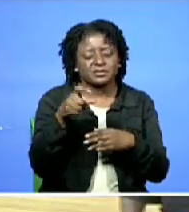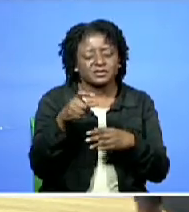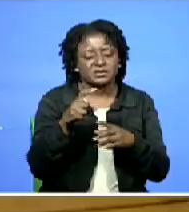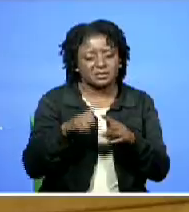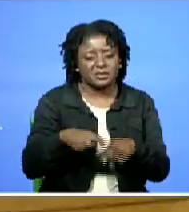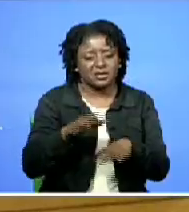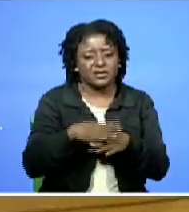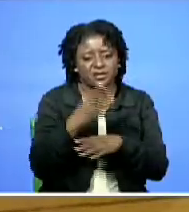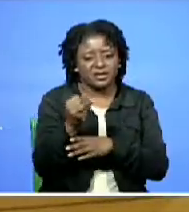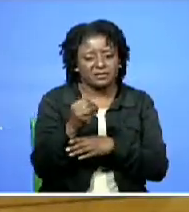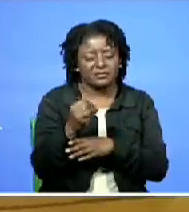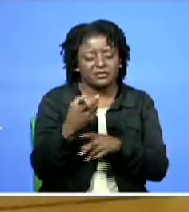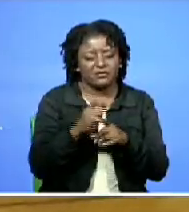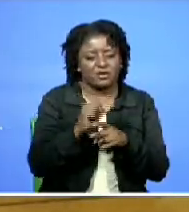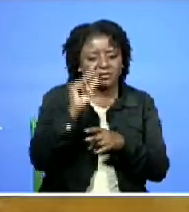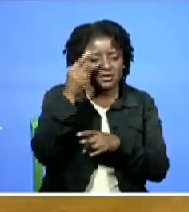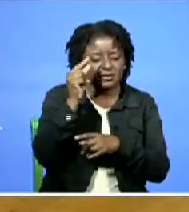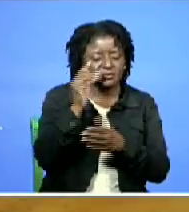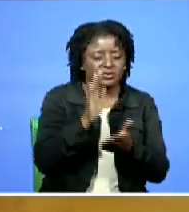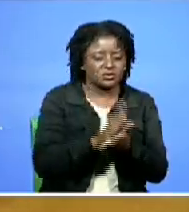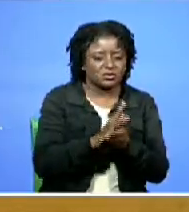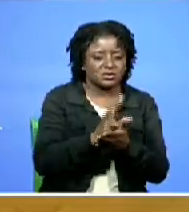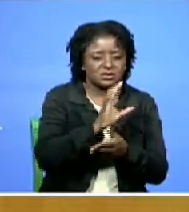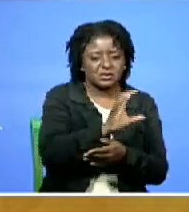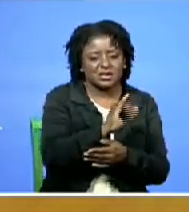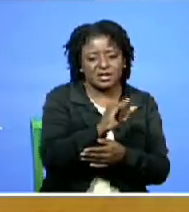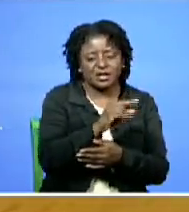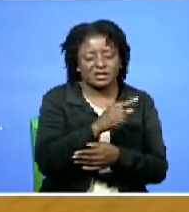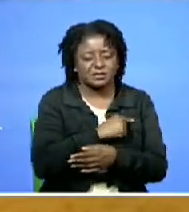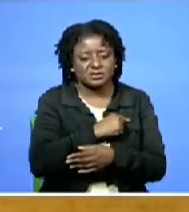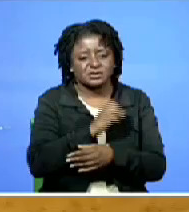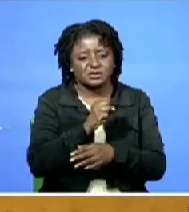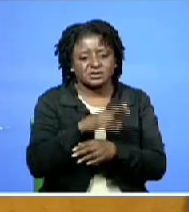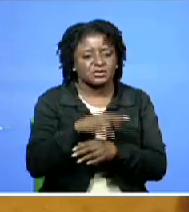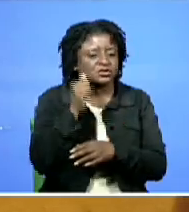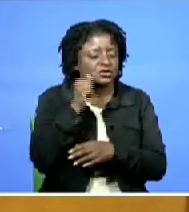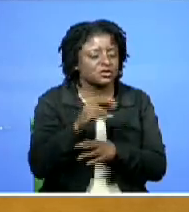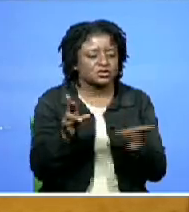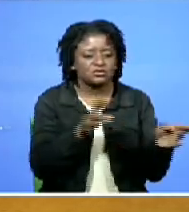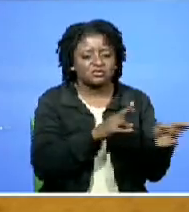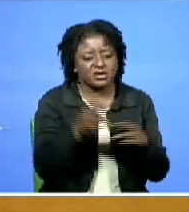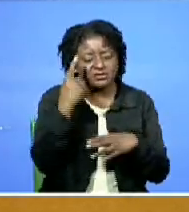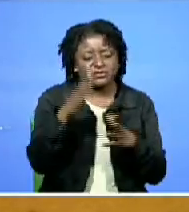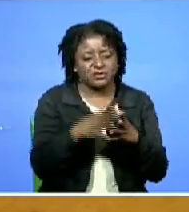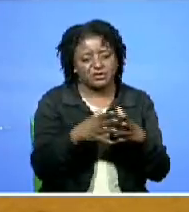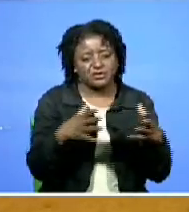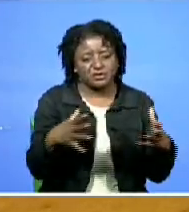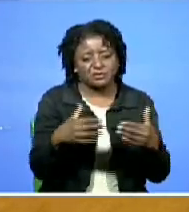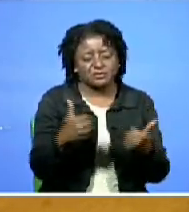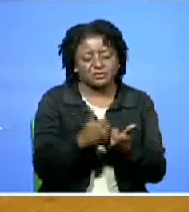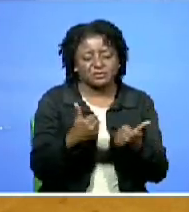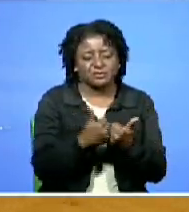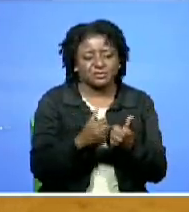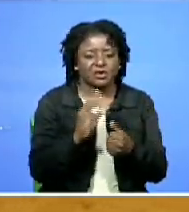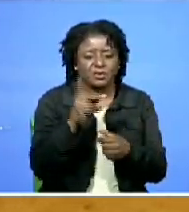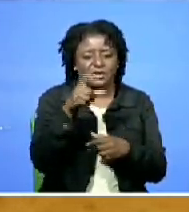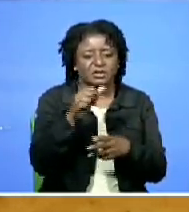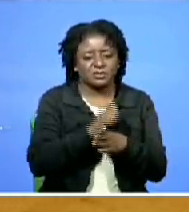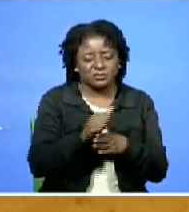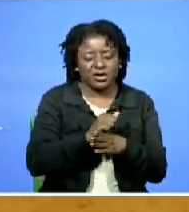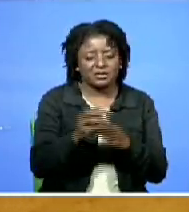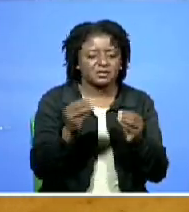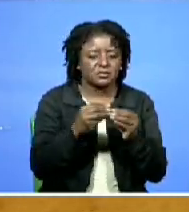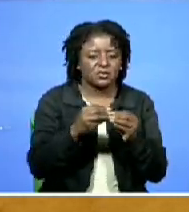of what we do. And from the government schools, C.I. Gibson senior girls, they are ready for the big dance. We need to practice